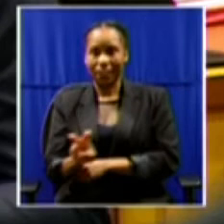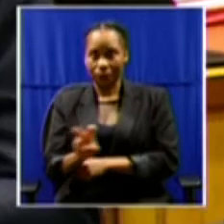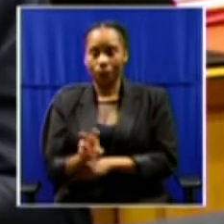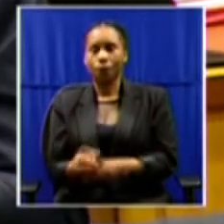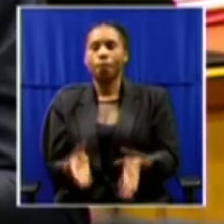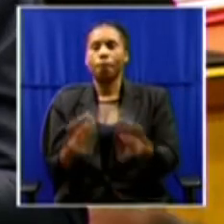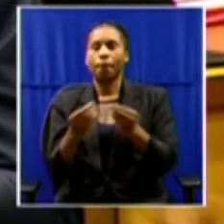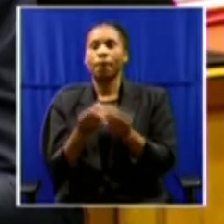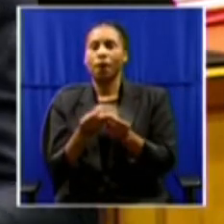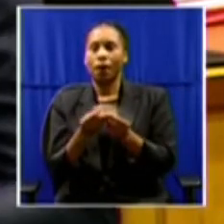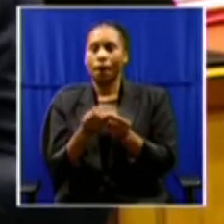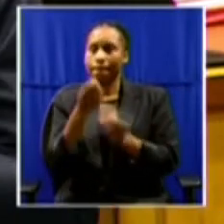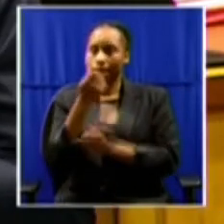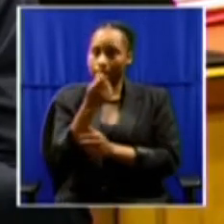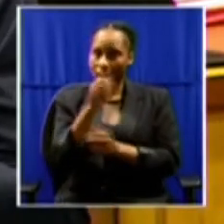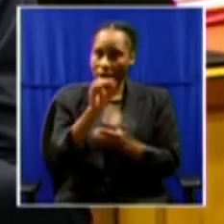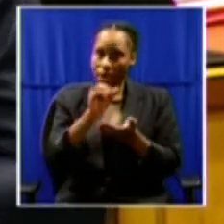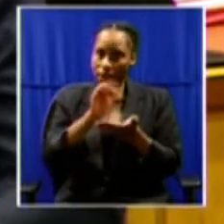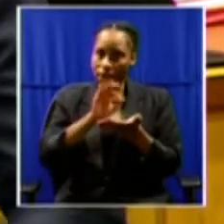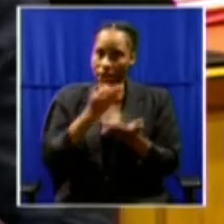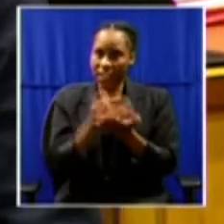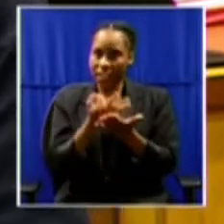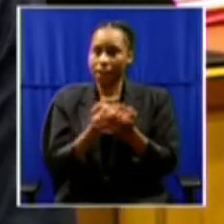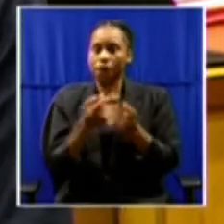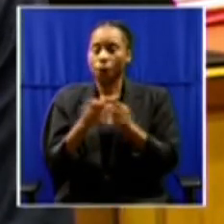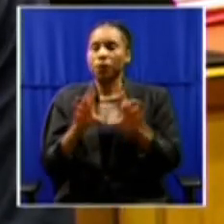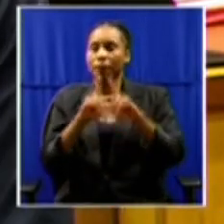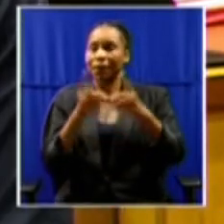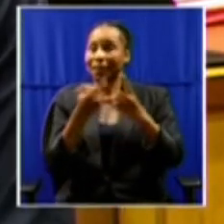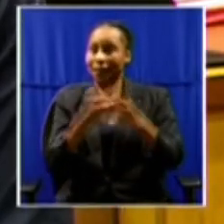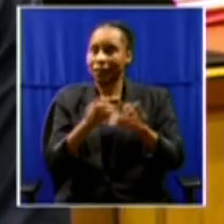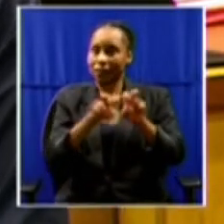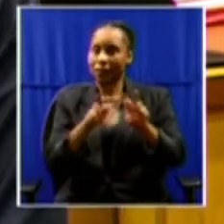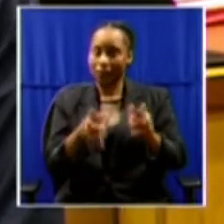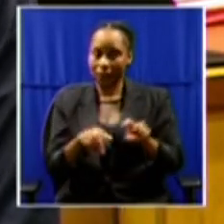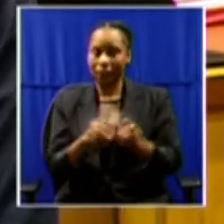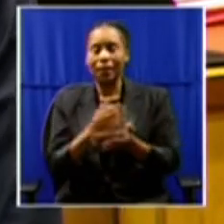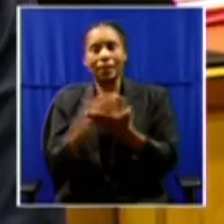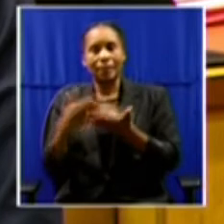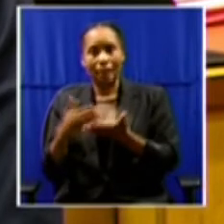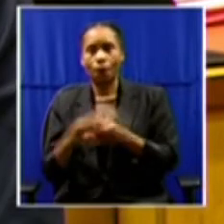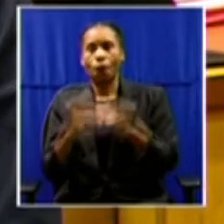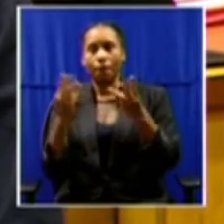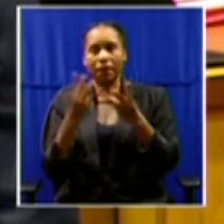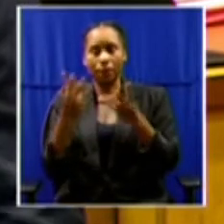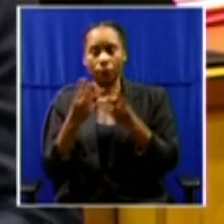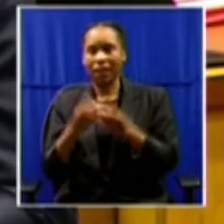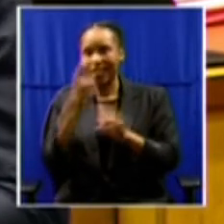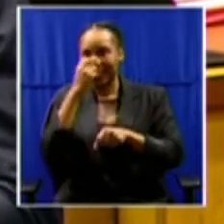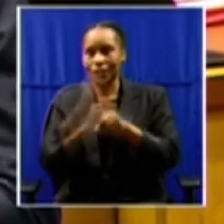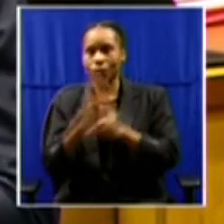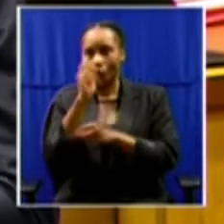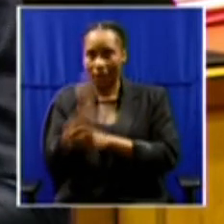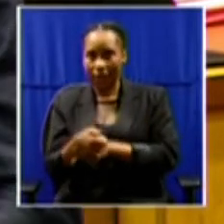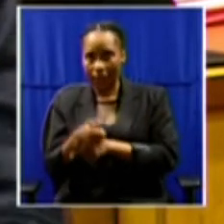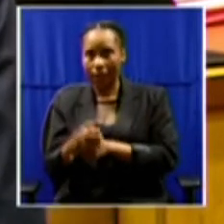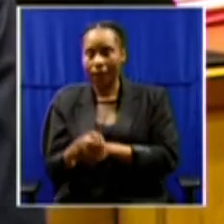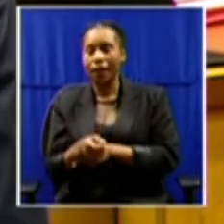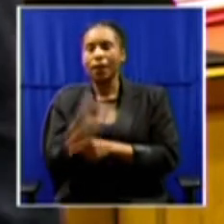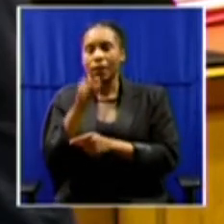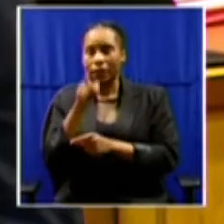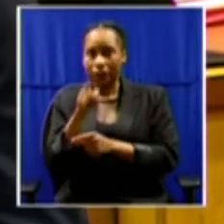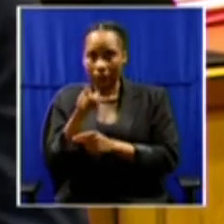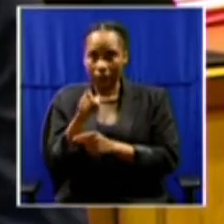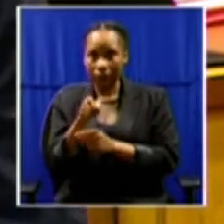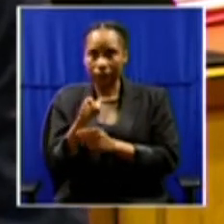fee from the departments that is investigating, and some of the people that are supposed to pay are those that you find that the SIU